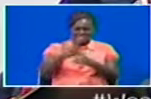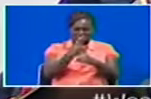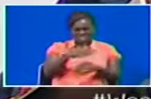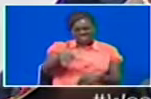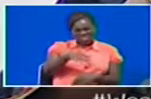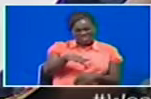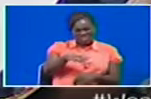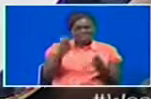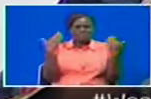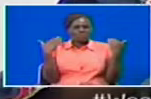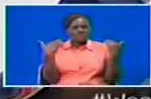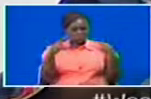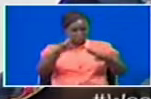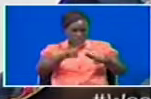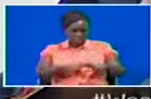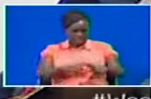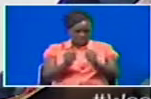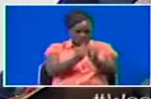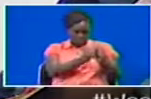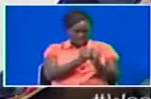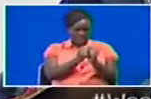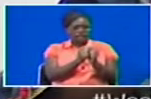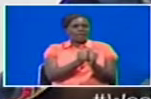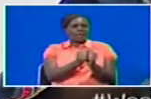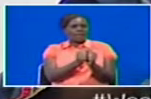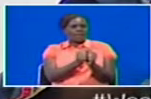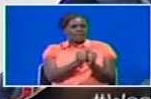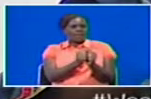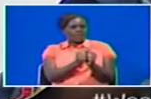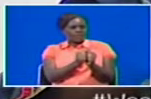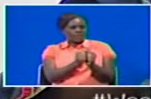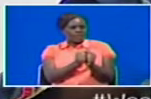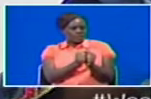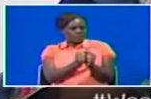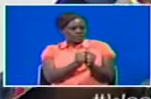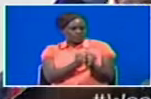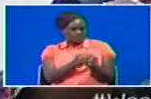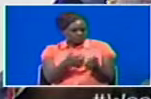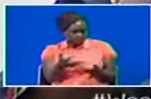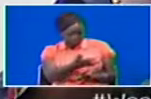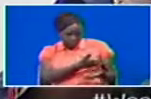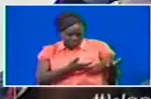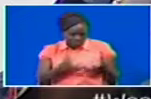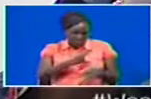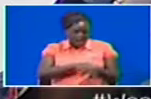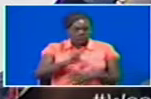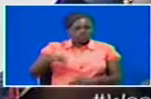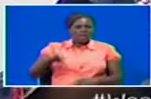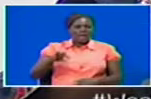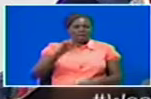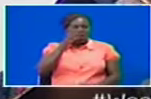Ntonyere, and sit down with them, to check out what would, how to get the market for, especially